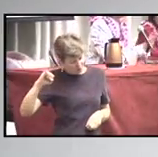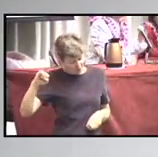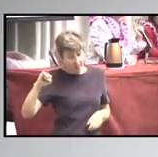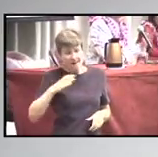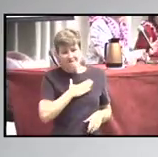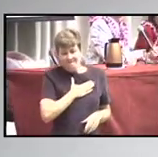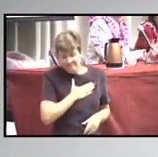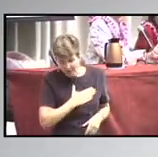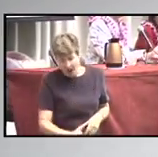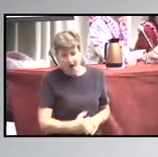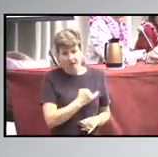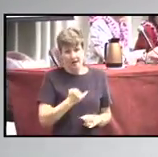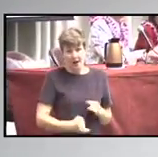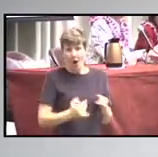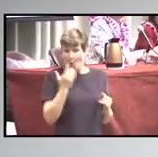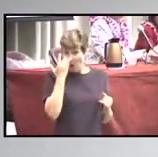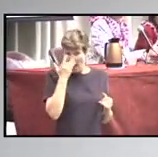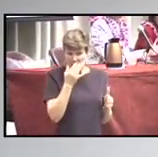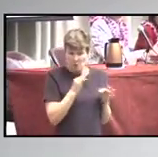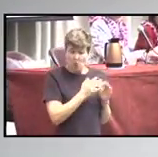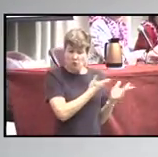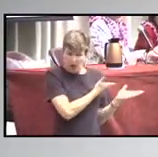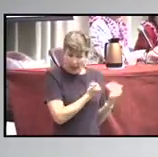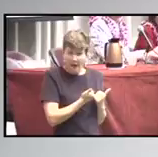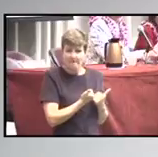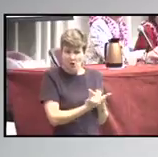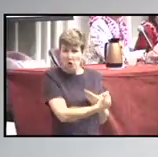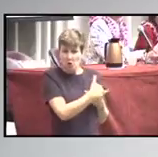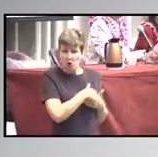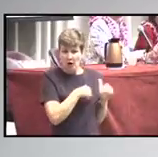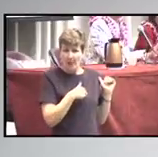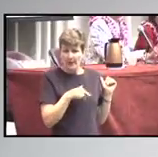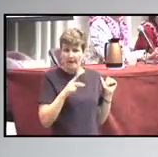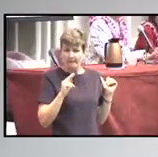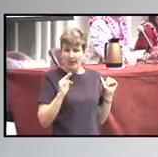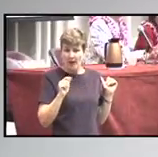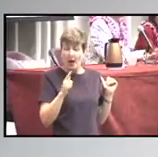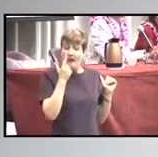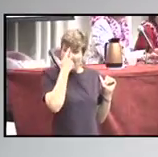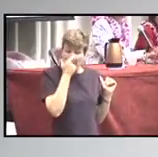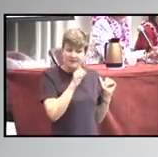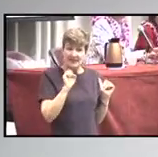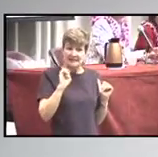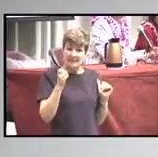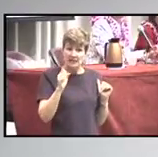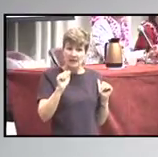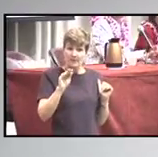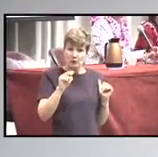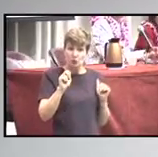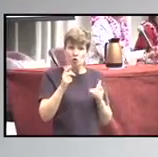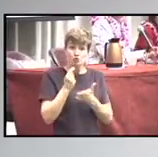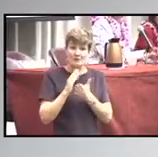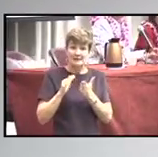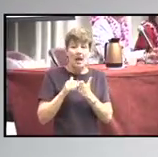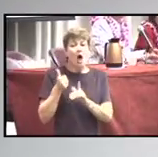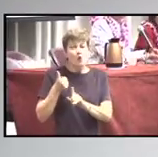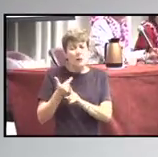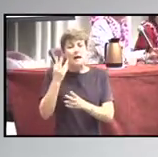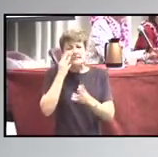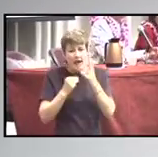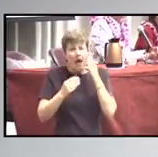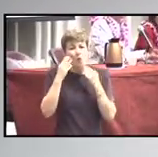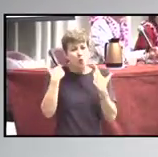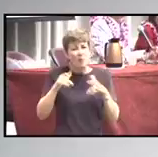it. And the reason I thought it was really important to have her on the panel was because the Sex Abuse Treatment Center has really dealt with the